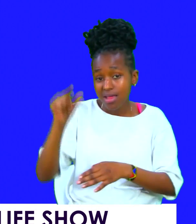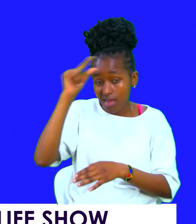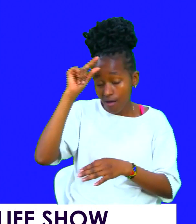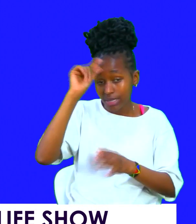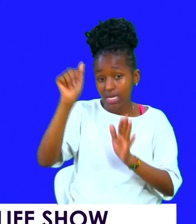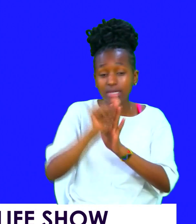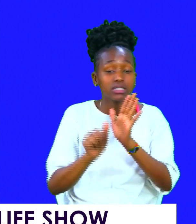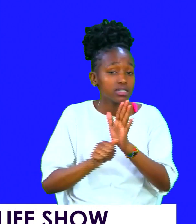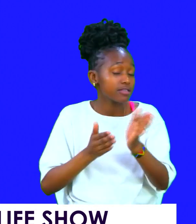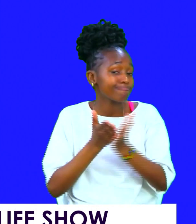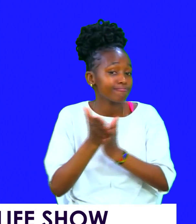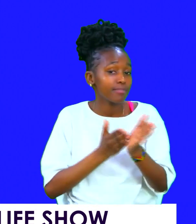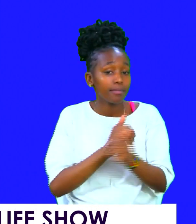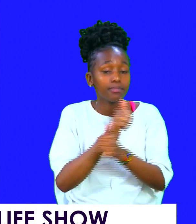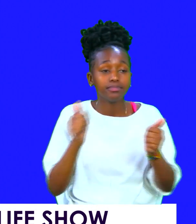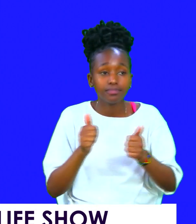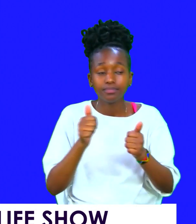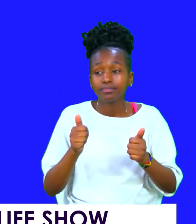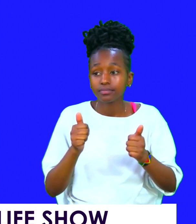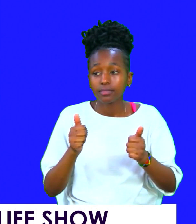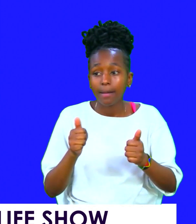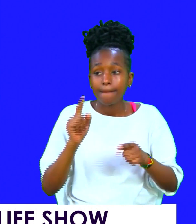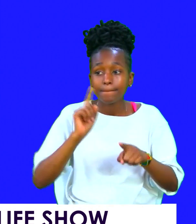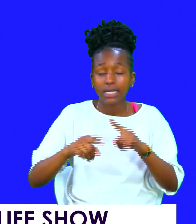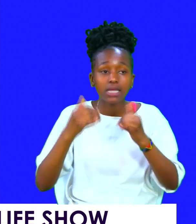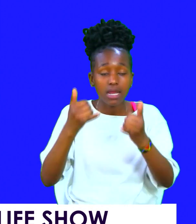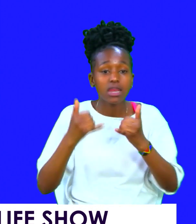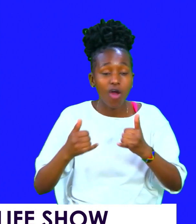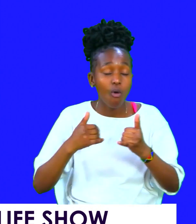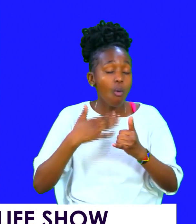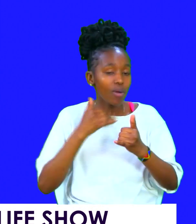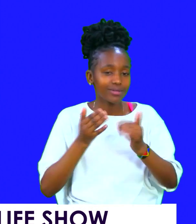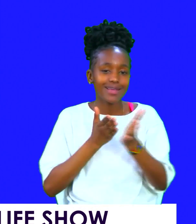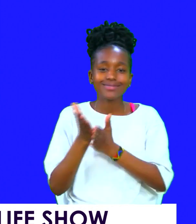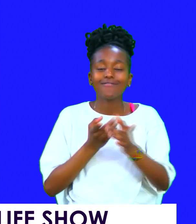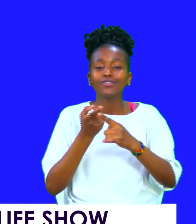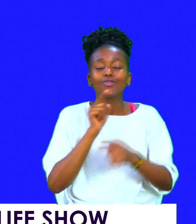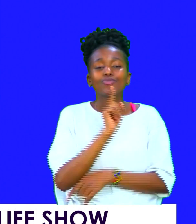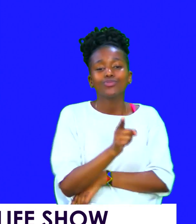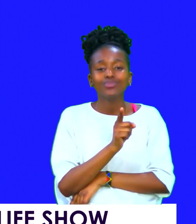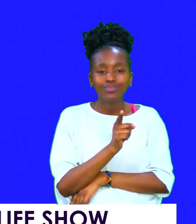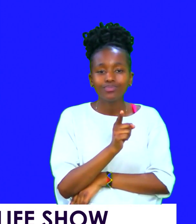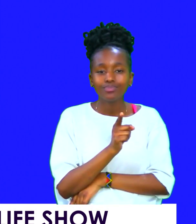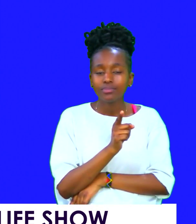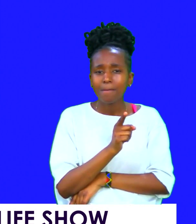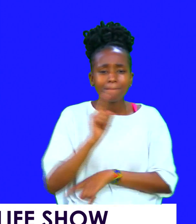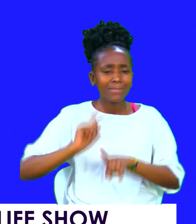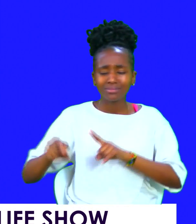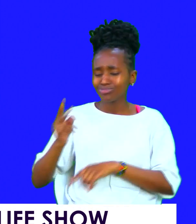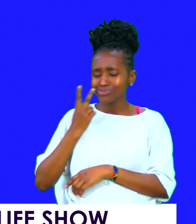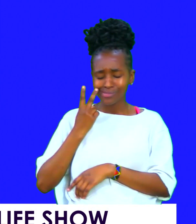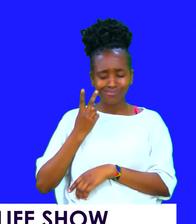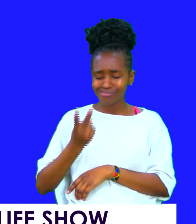agency, serving. Now we are coming to you for service. And what we see